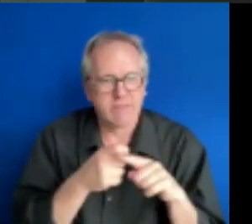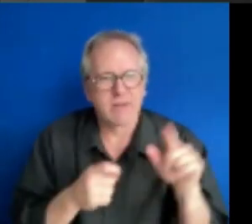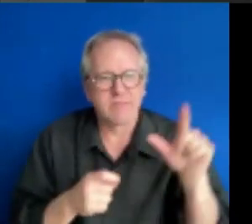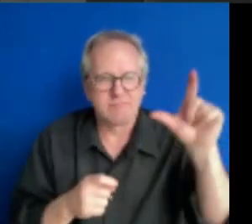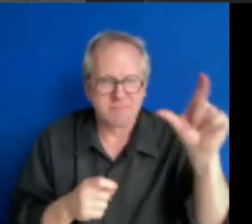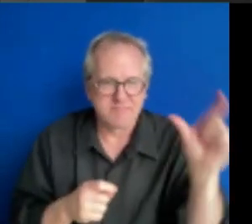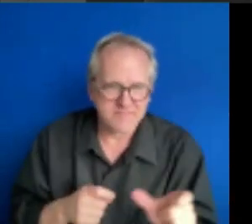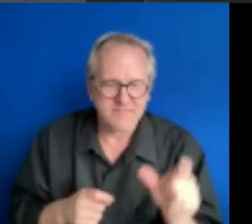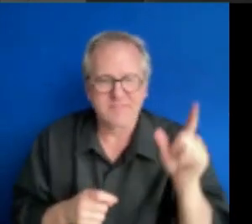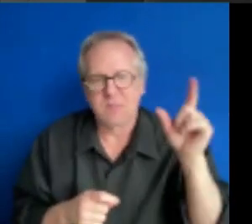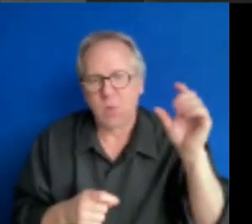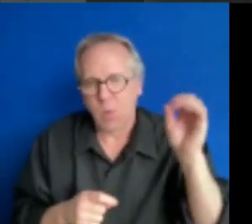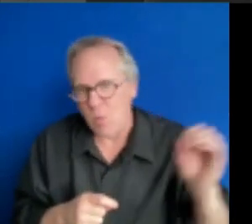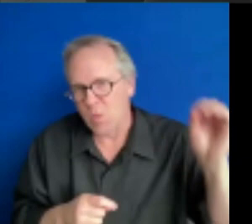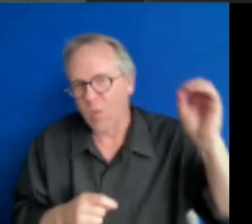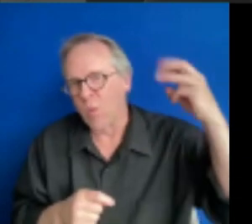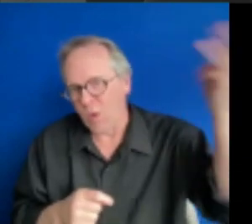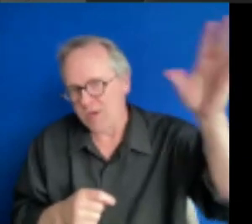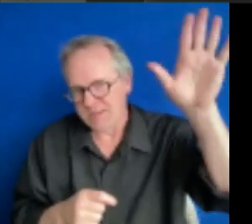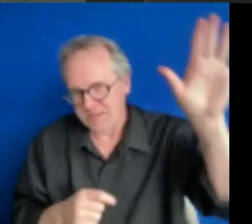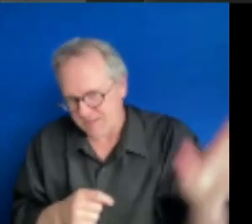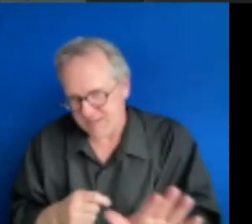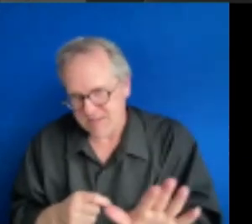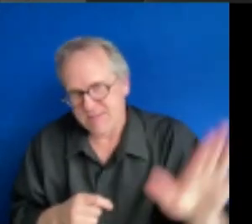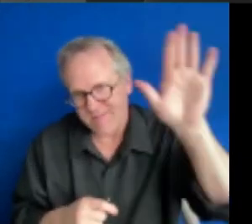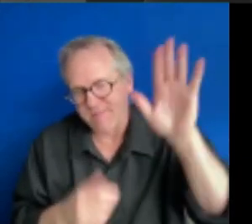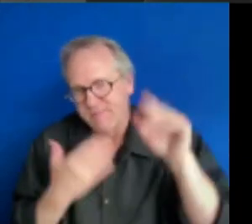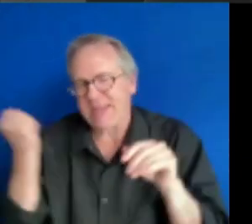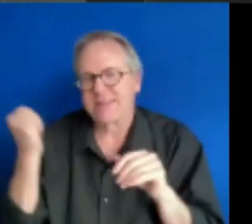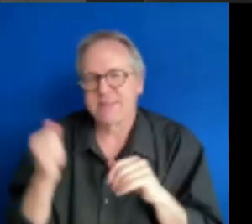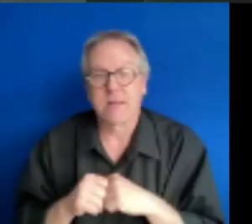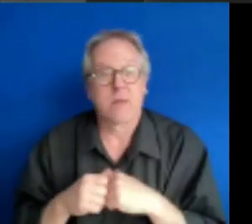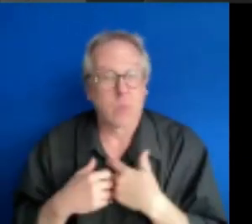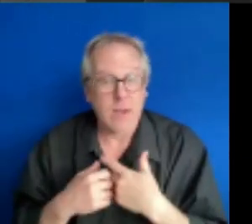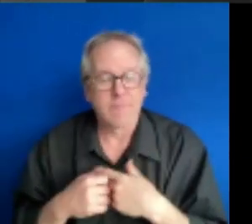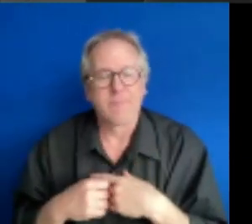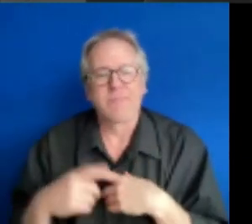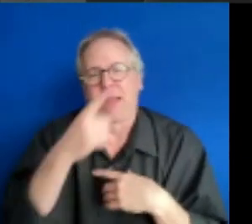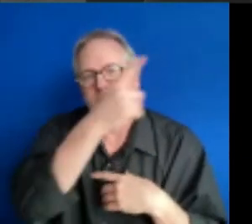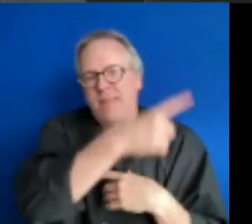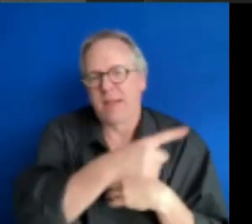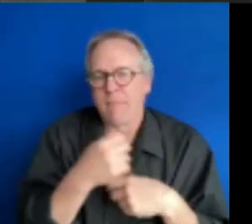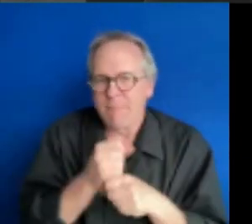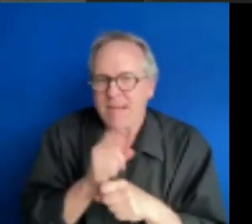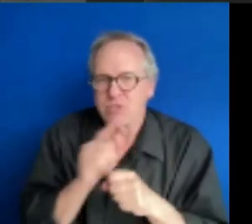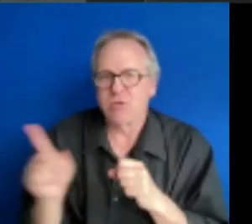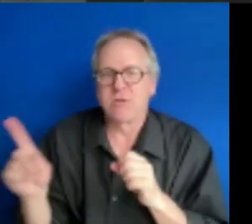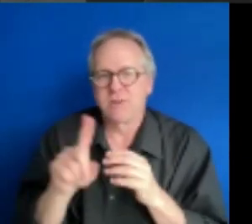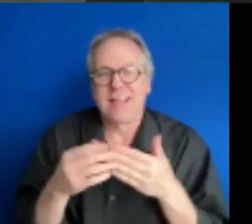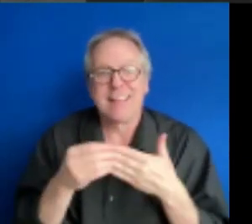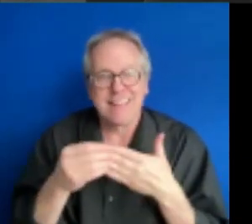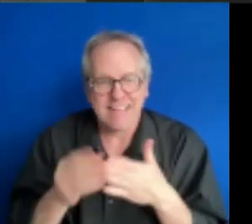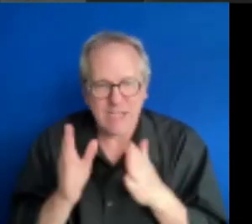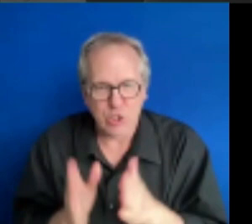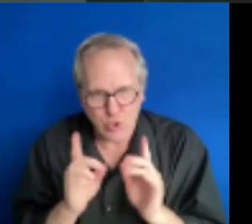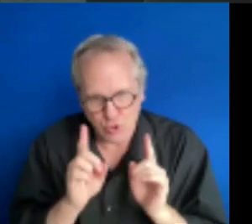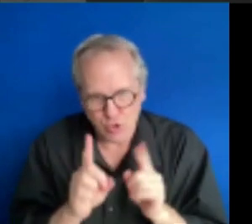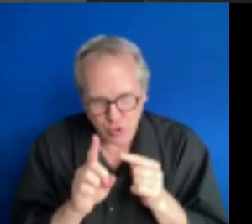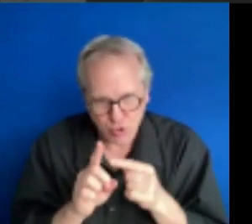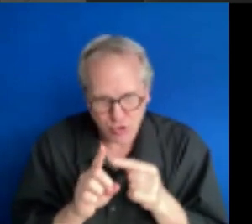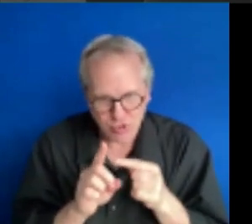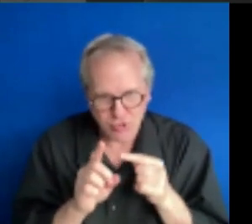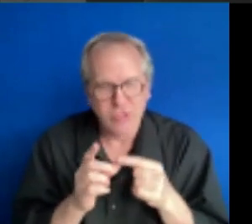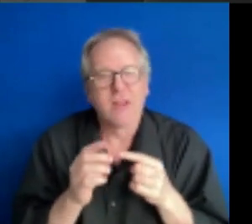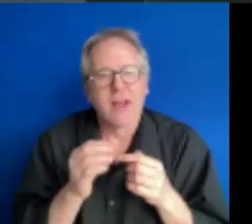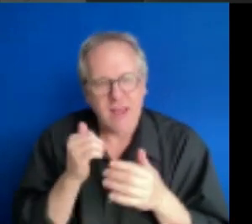Coast. And really, they involve making sure that there are leadership opportunities for full